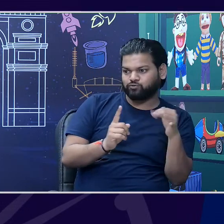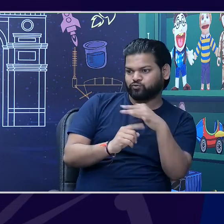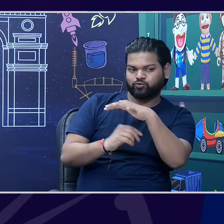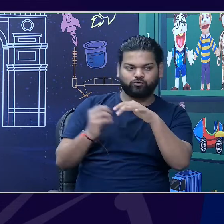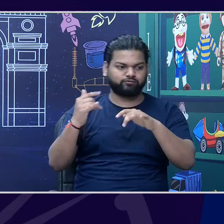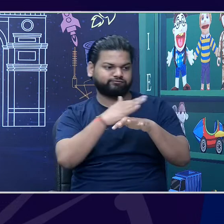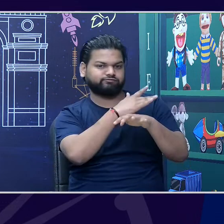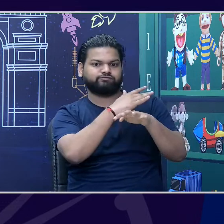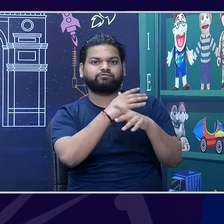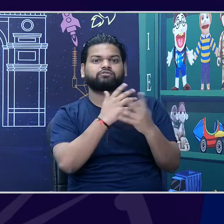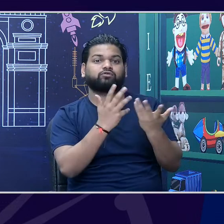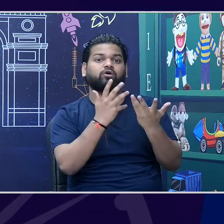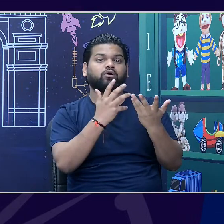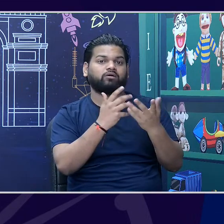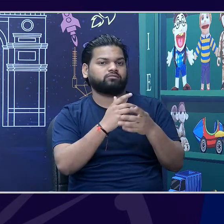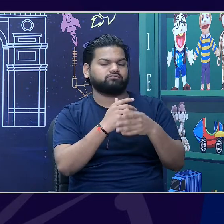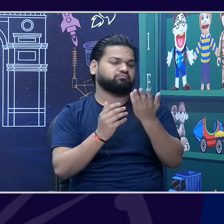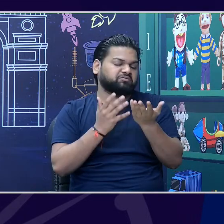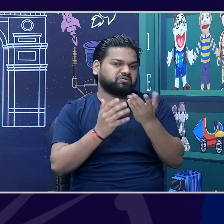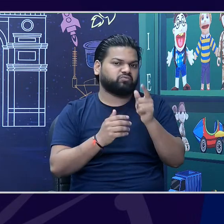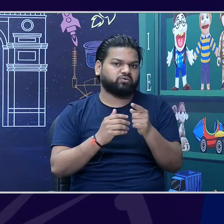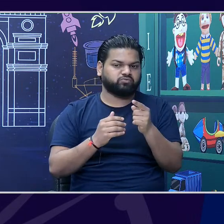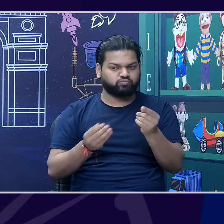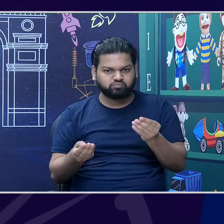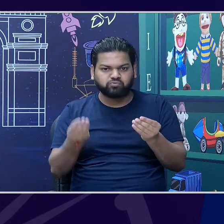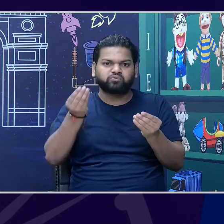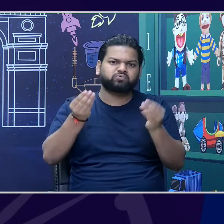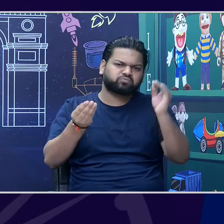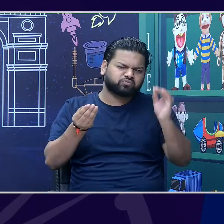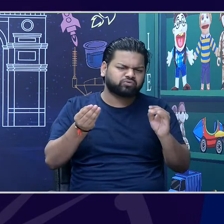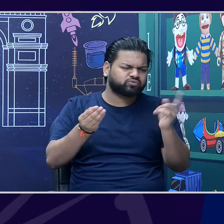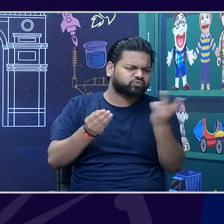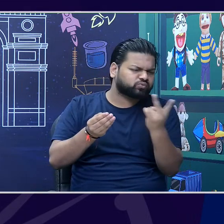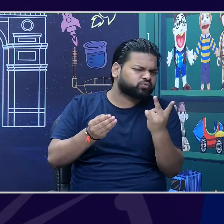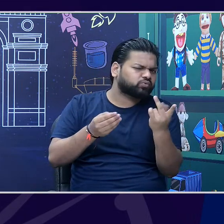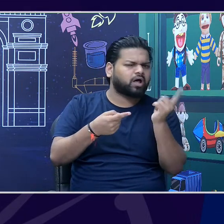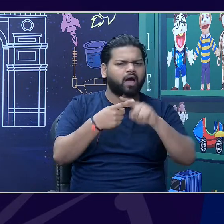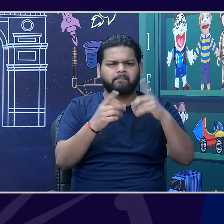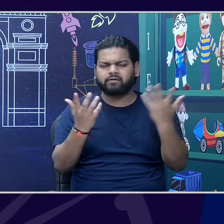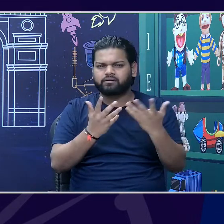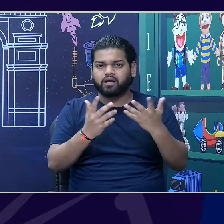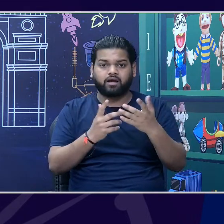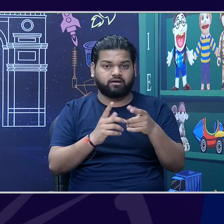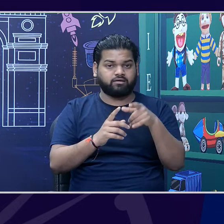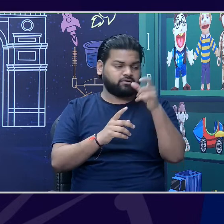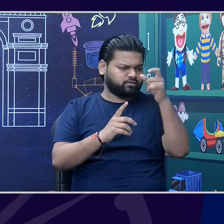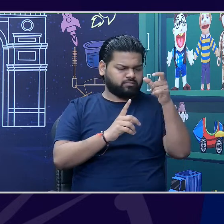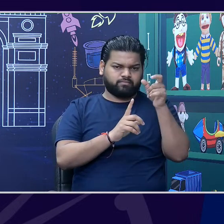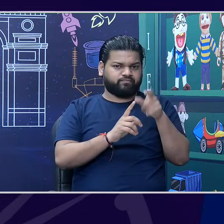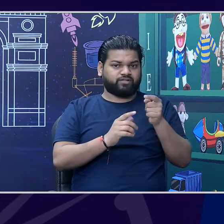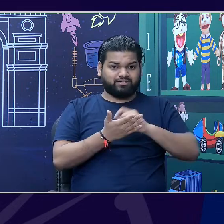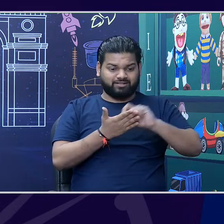one more impressive. So what was the effect after the meeting on the writer? All right.